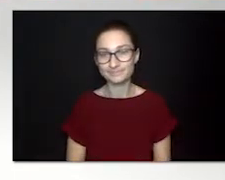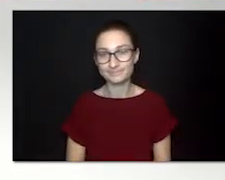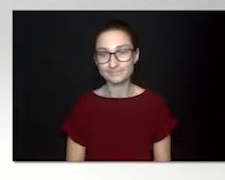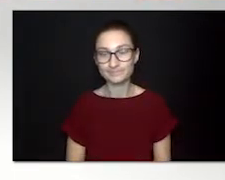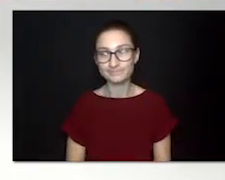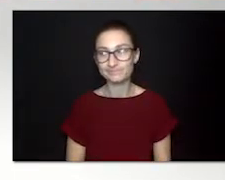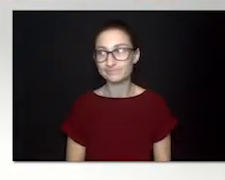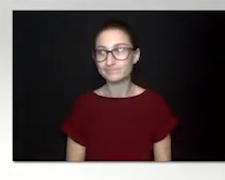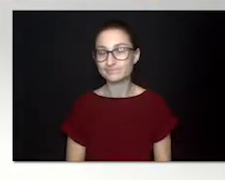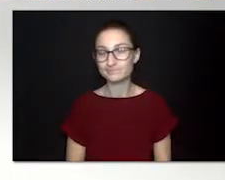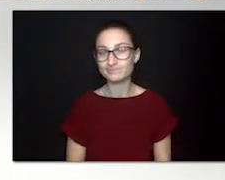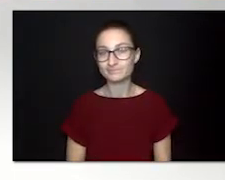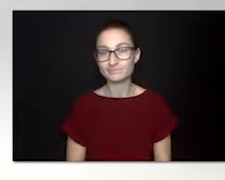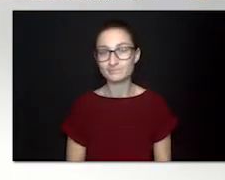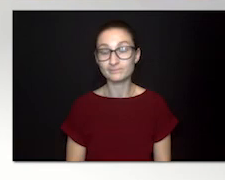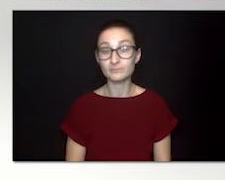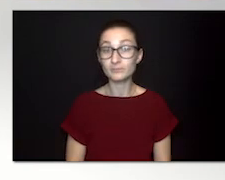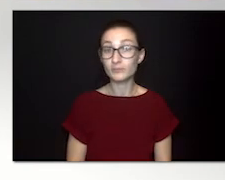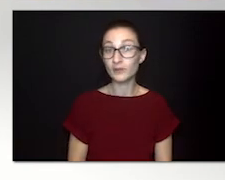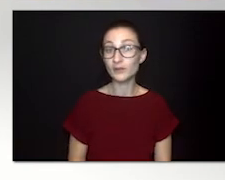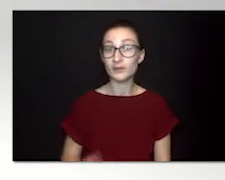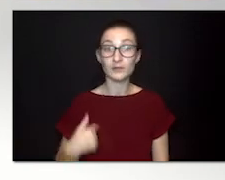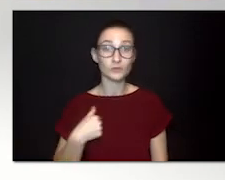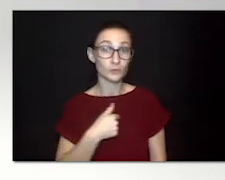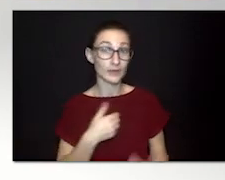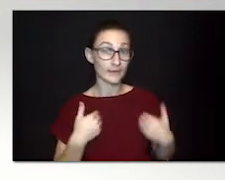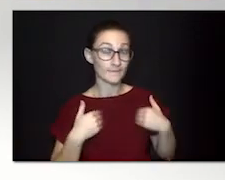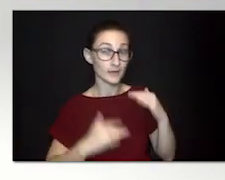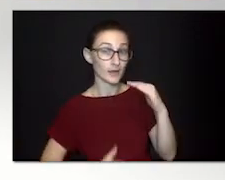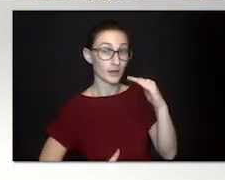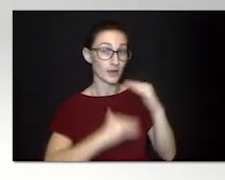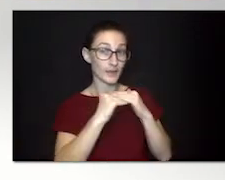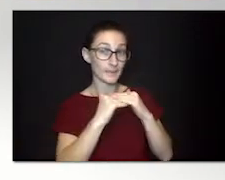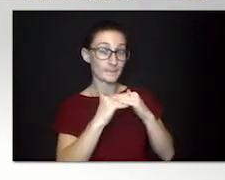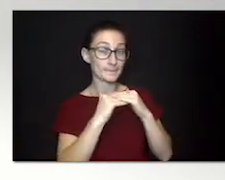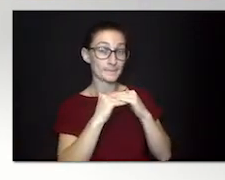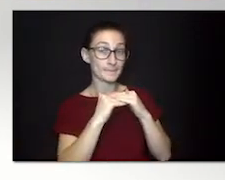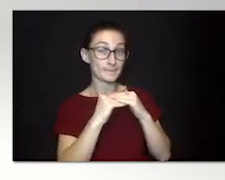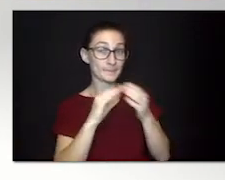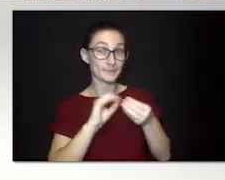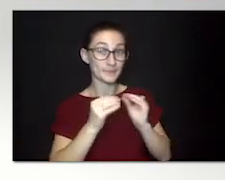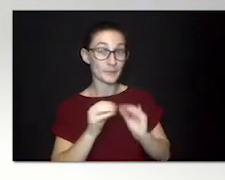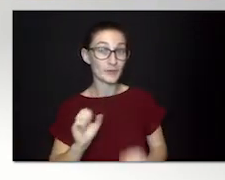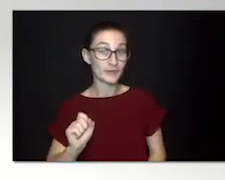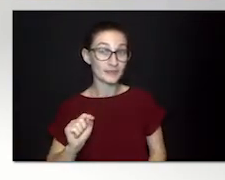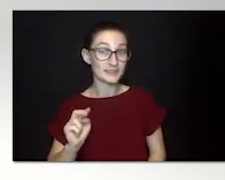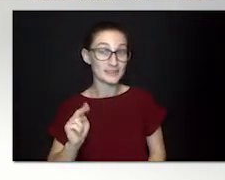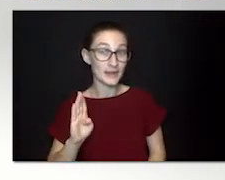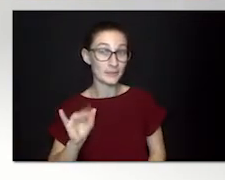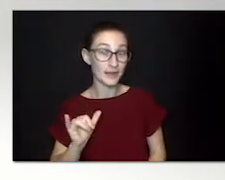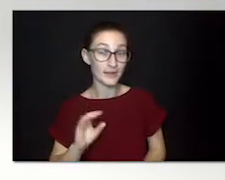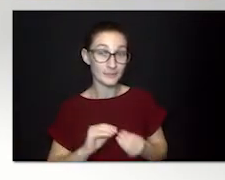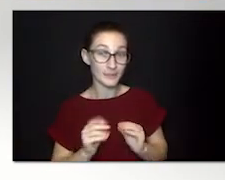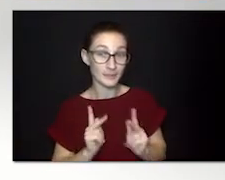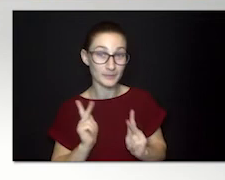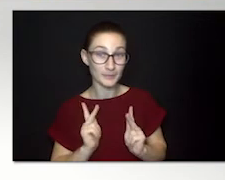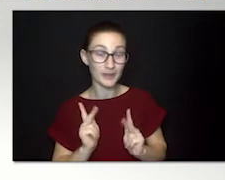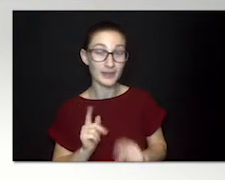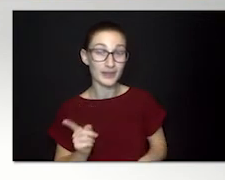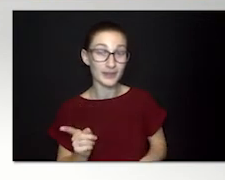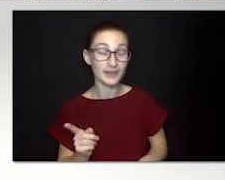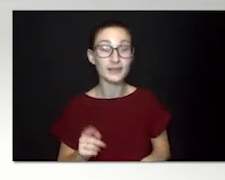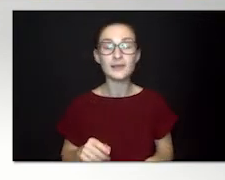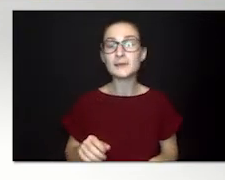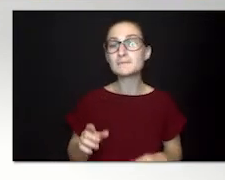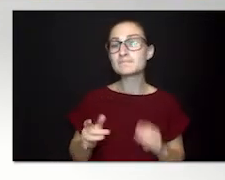that you're looking at. Yes? Is there a maximum number of standby people you can list? I guess technically,